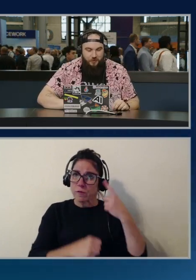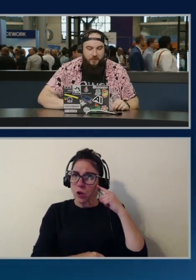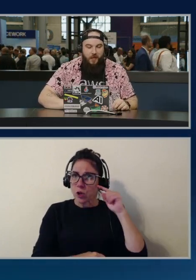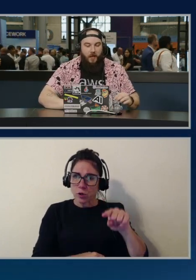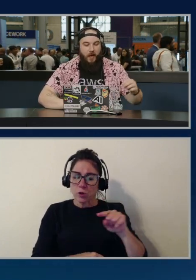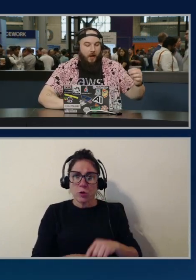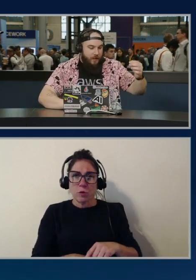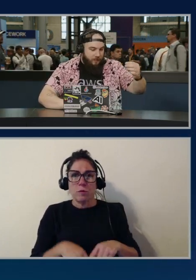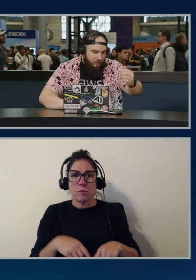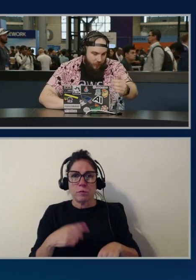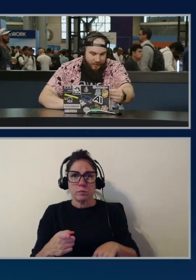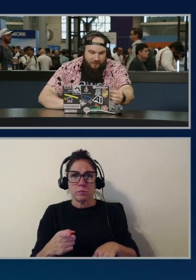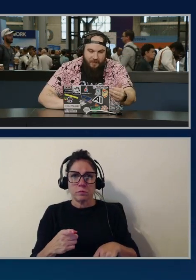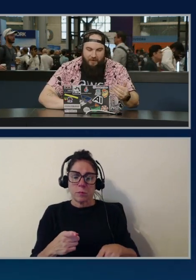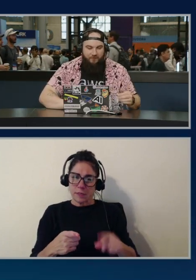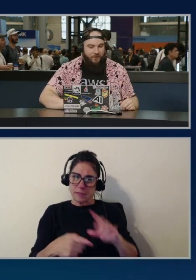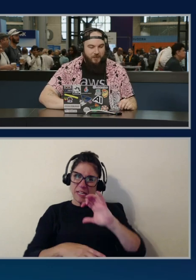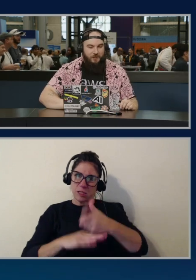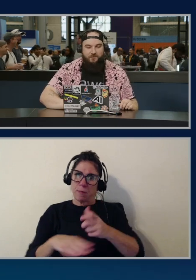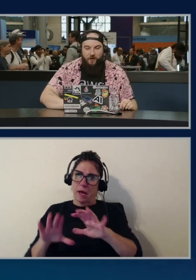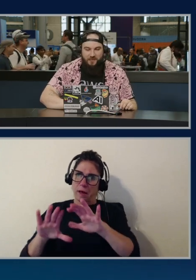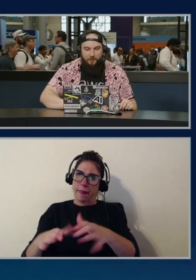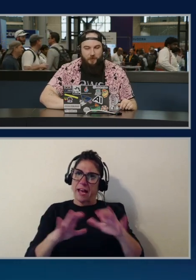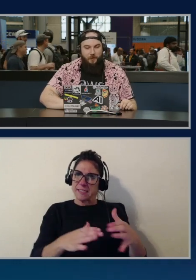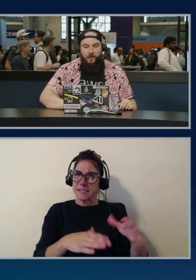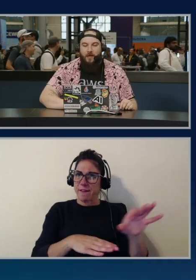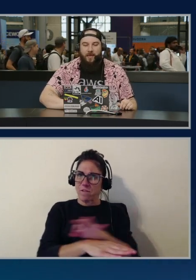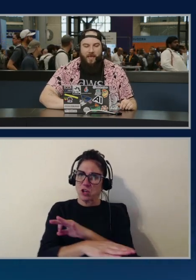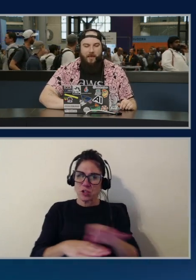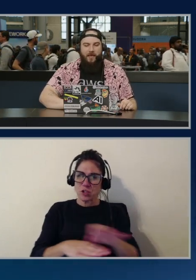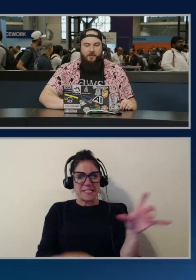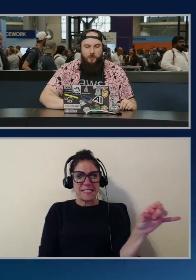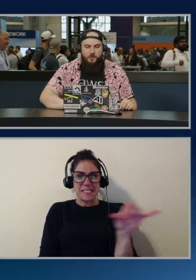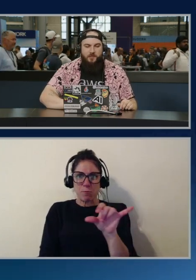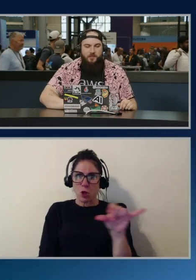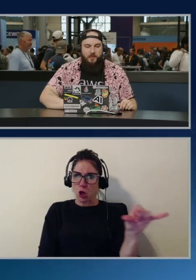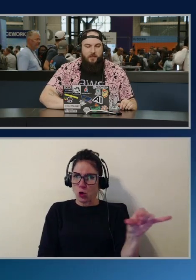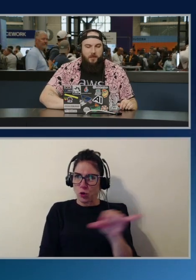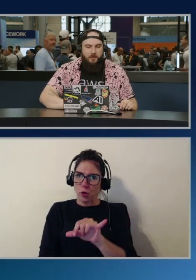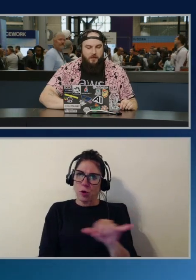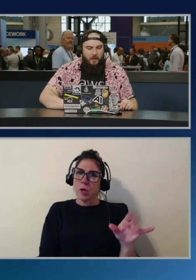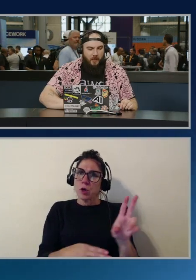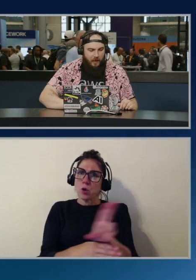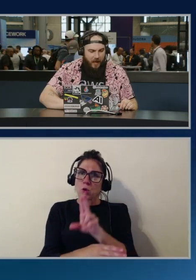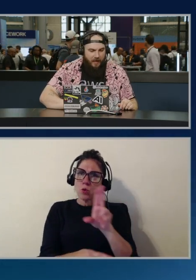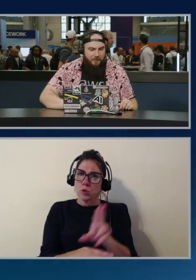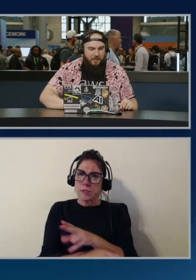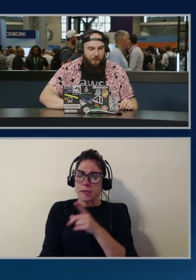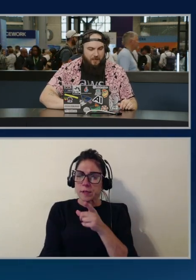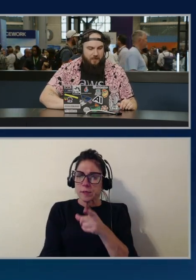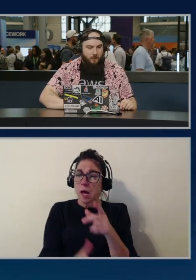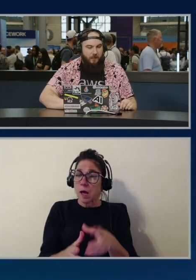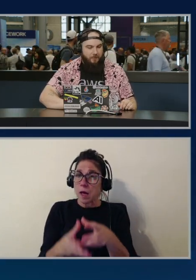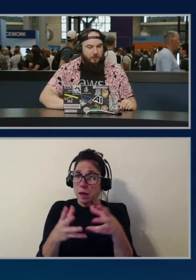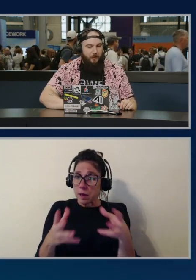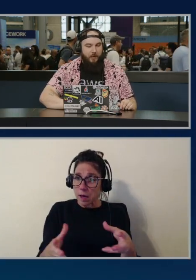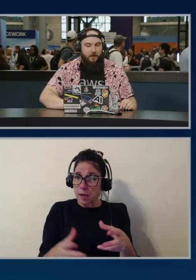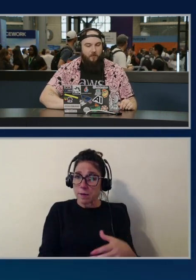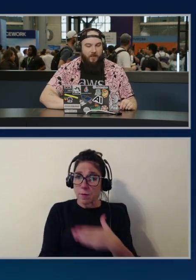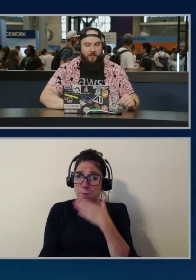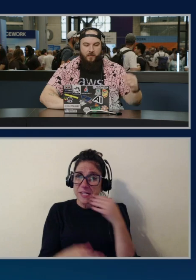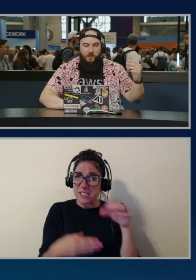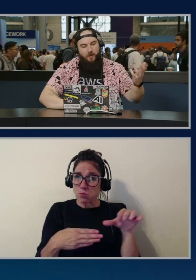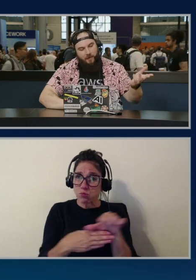non-Rust stations. It creates kind of the functions, very similar to it. And again, it uses a lot of the best practices when it comes to